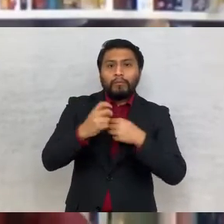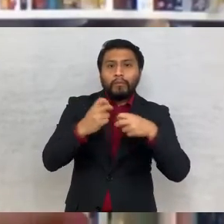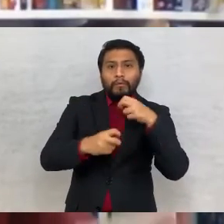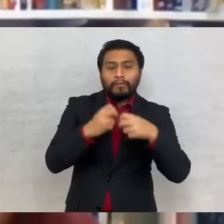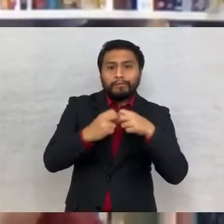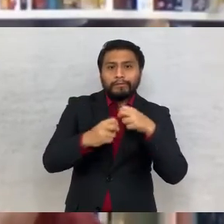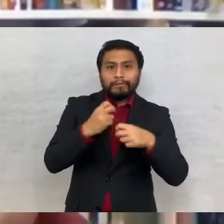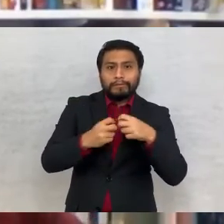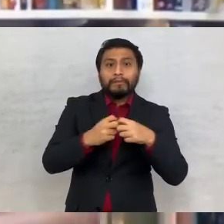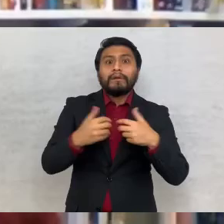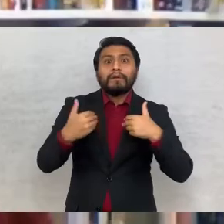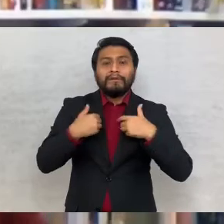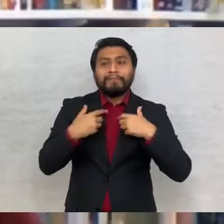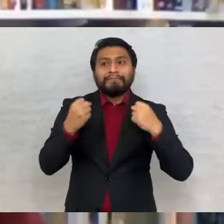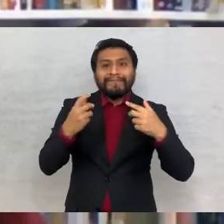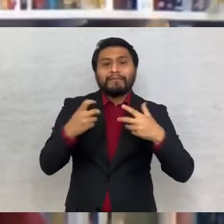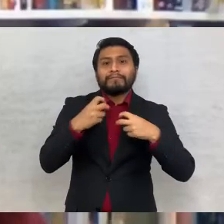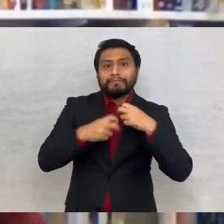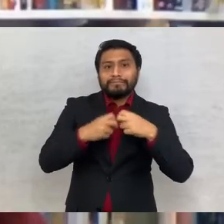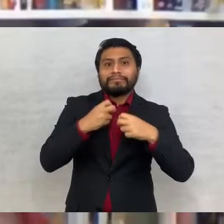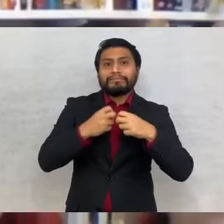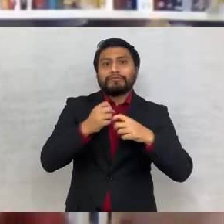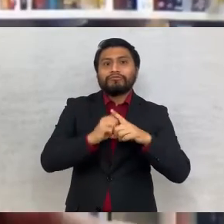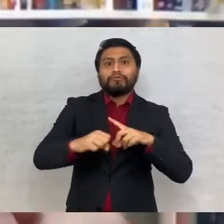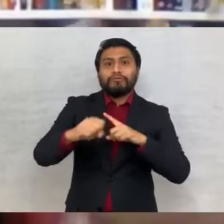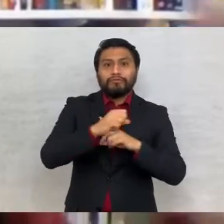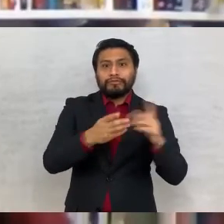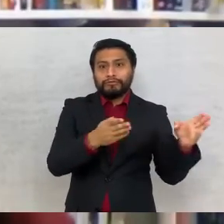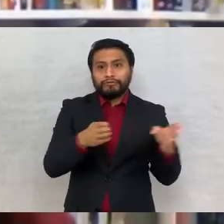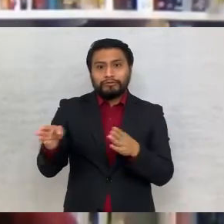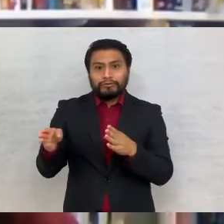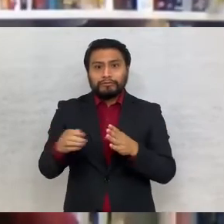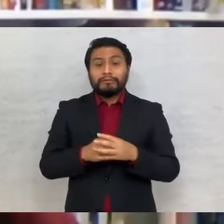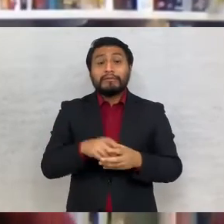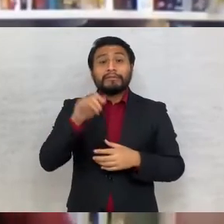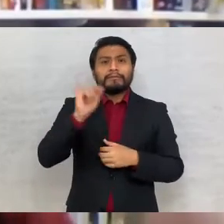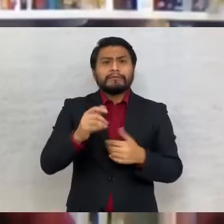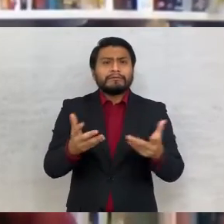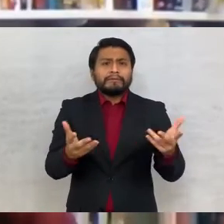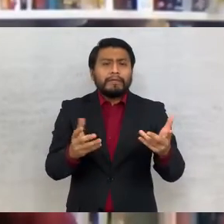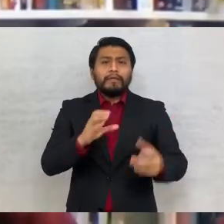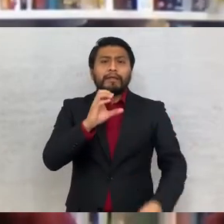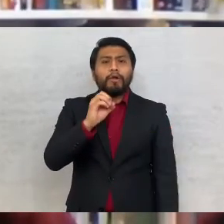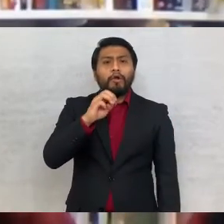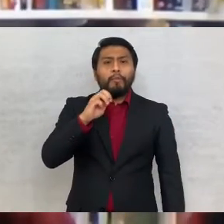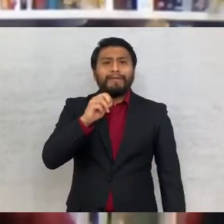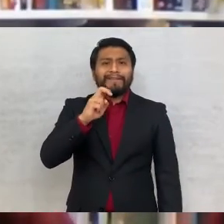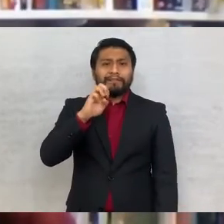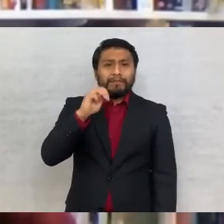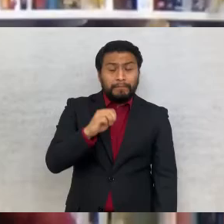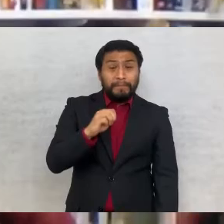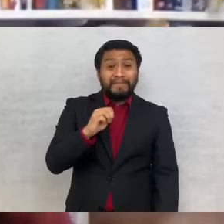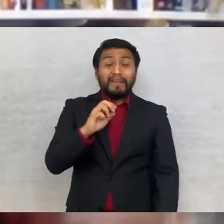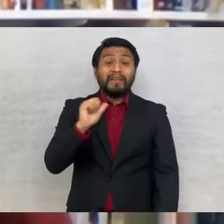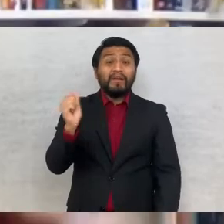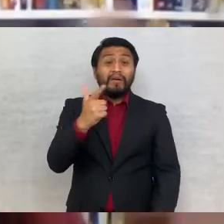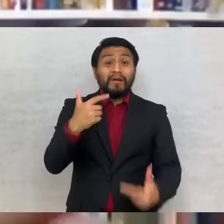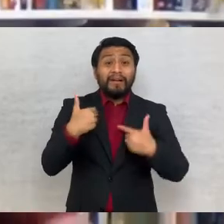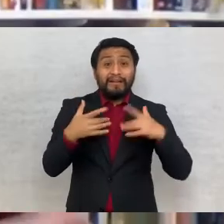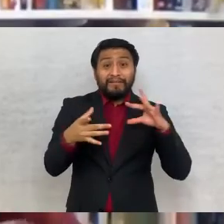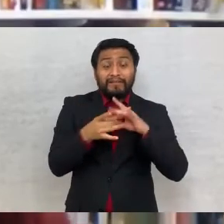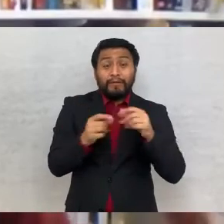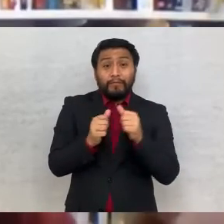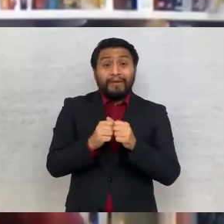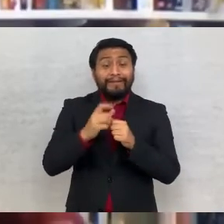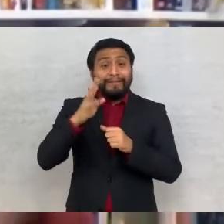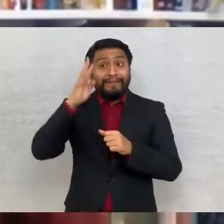organ, carrying out activities in the Argentine Social Museum. However, the advent of Peronism marked an impasse. The disputes that Quirós